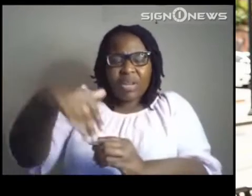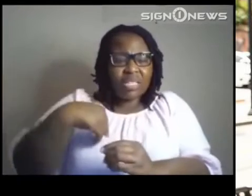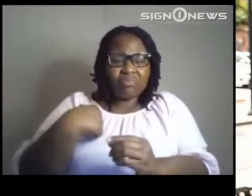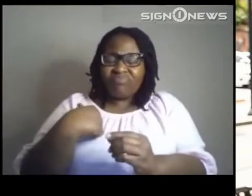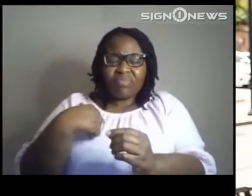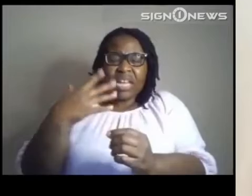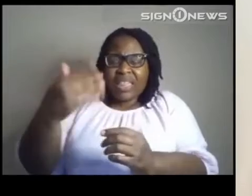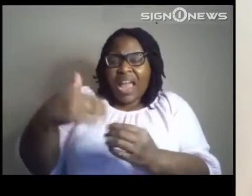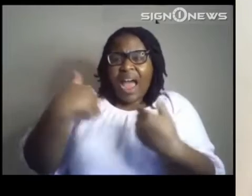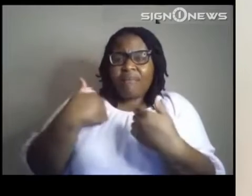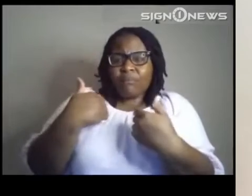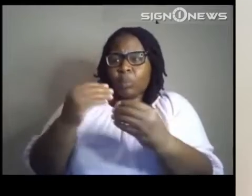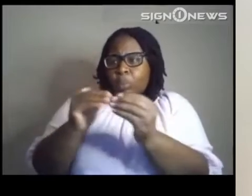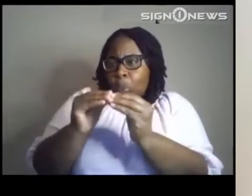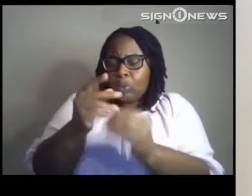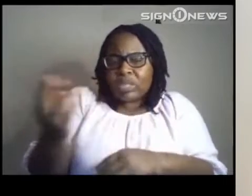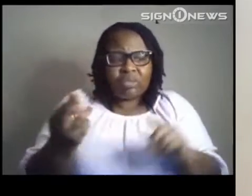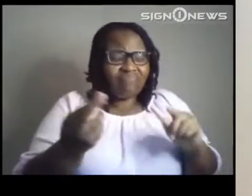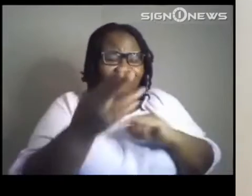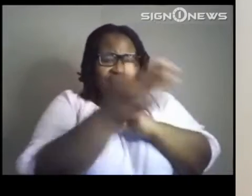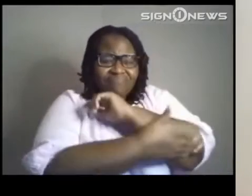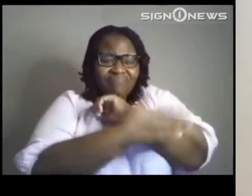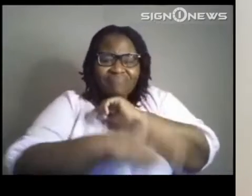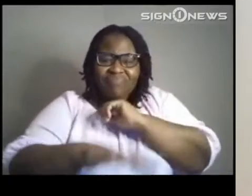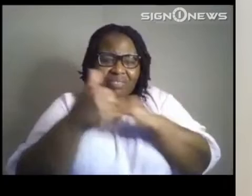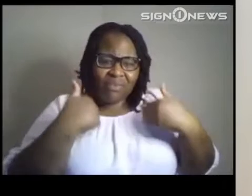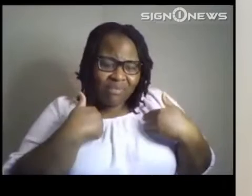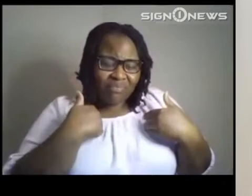disabilities or even low-income people.